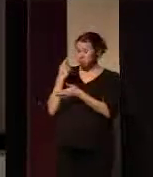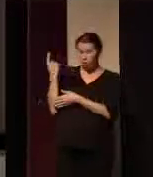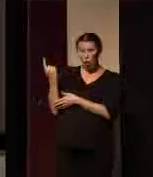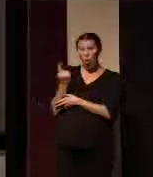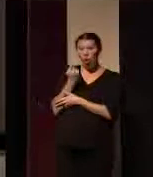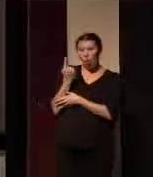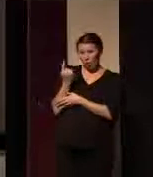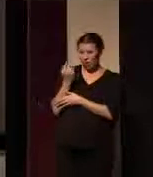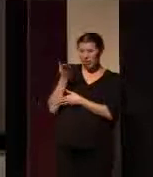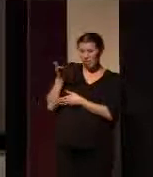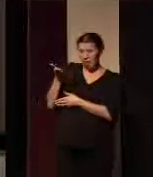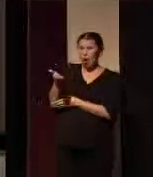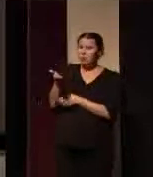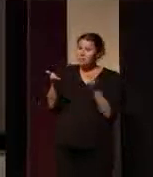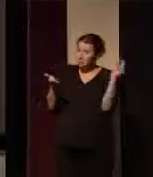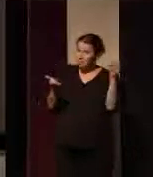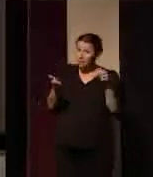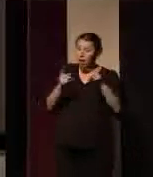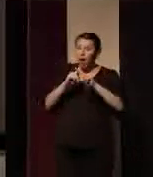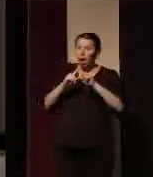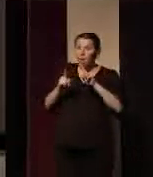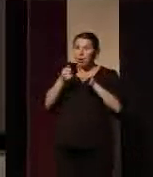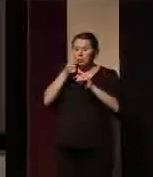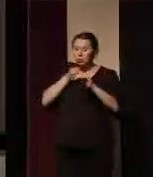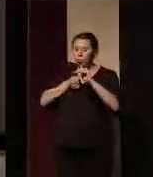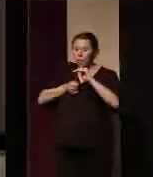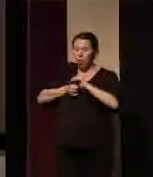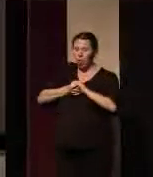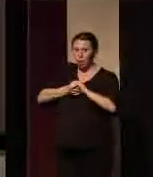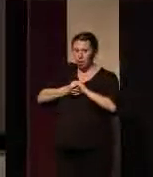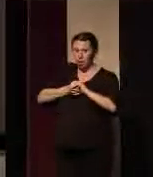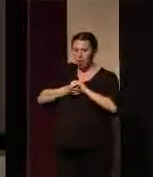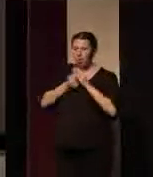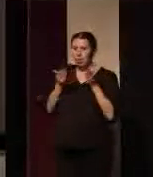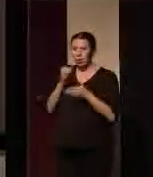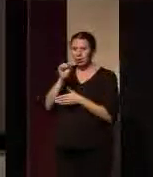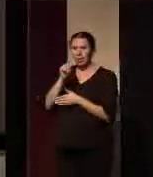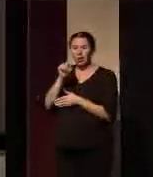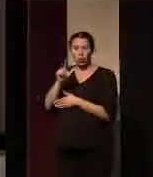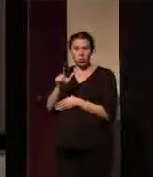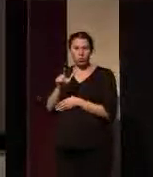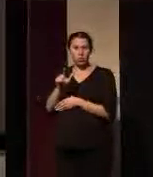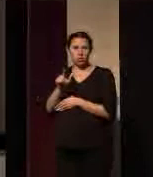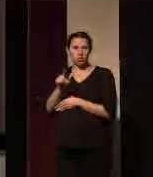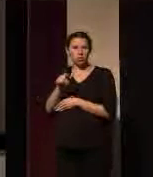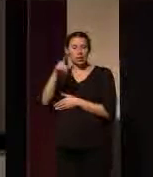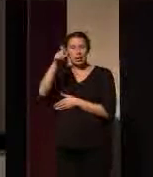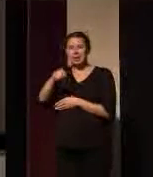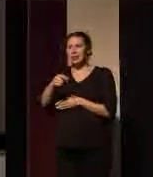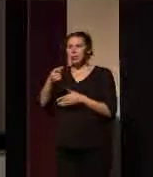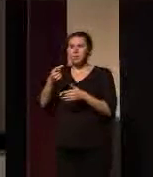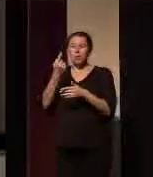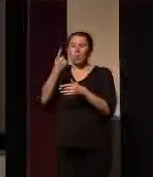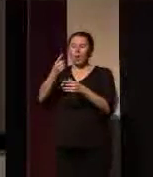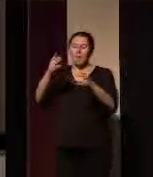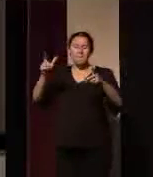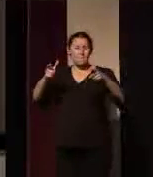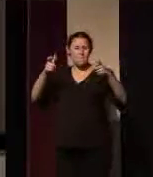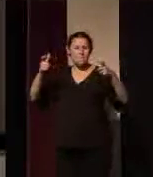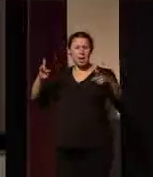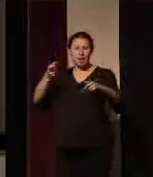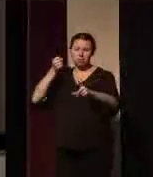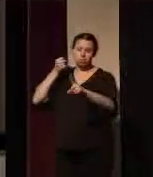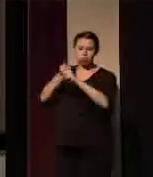always have been there. They've been laying dormant in St. Louis. It really just took a cataclysmic episode like